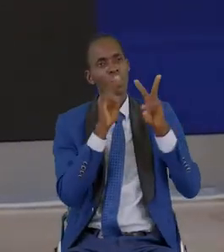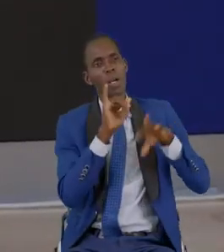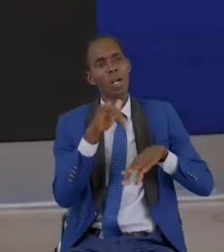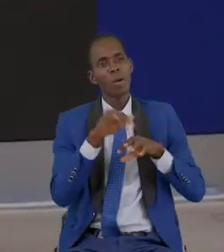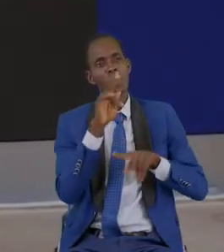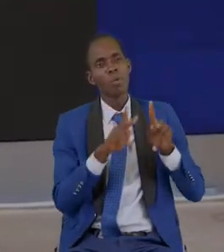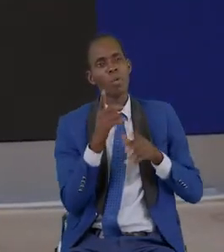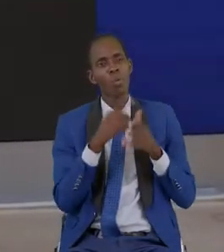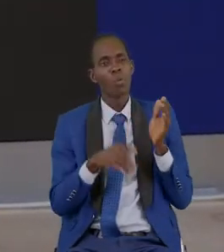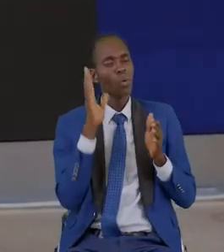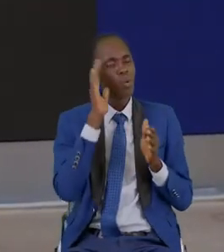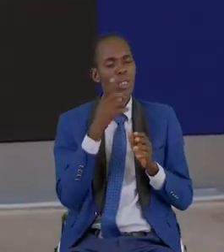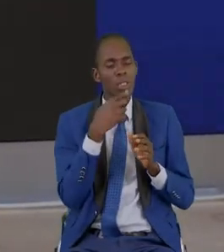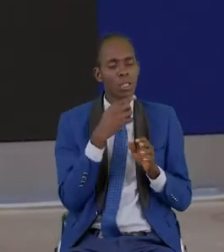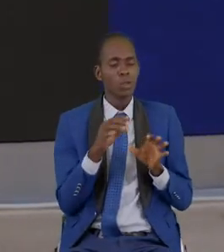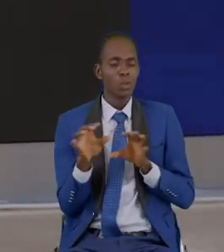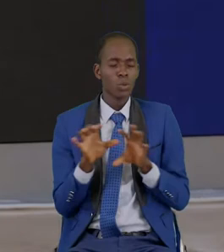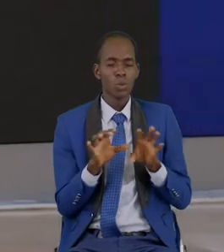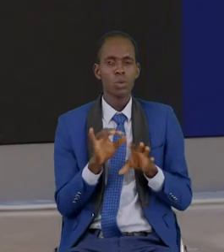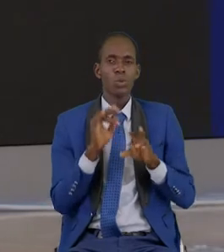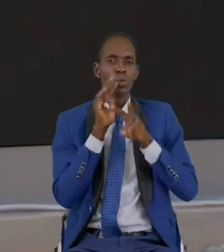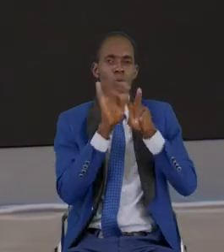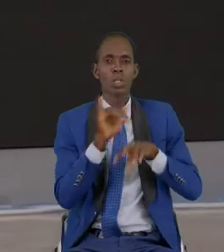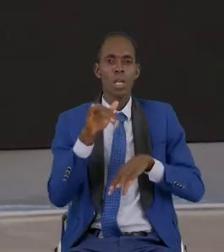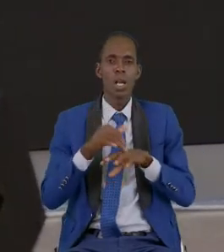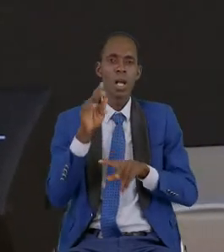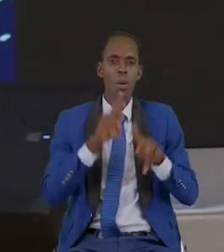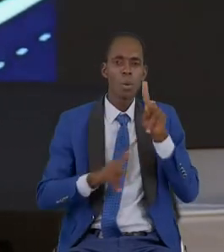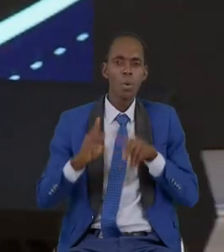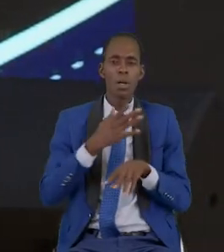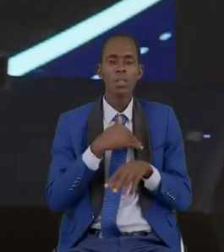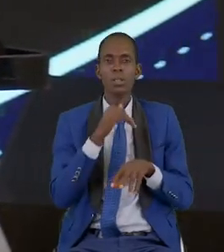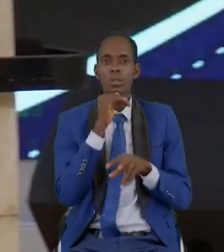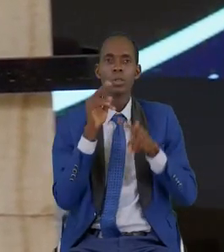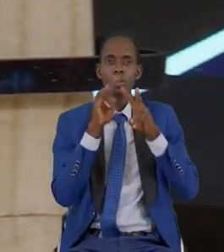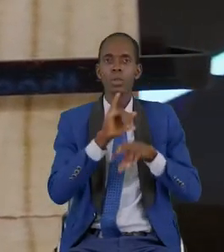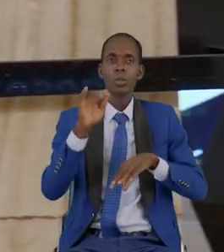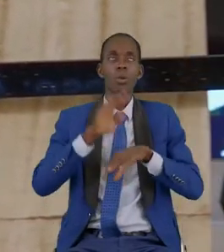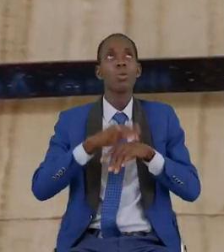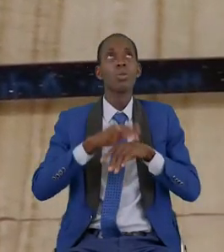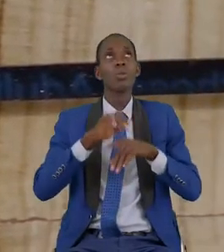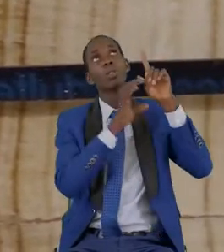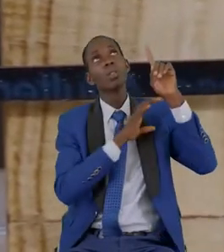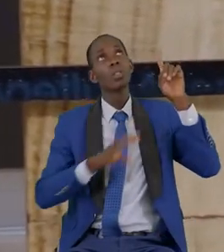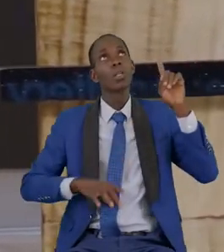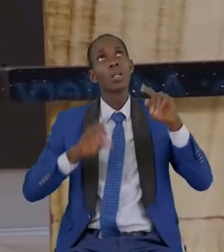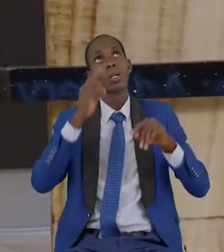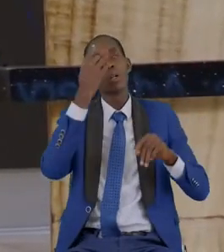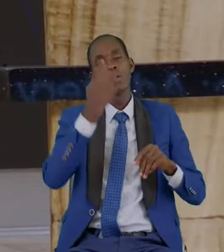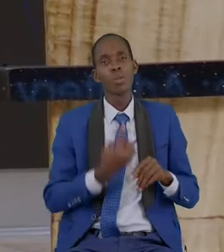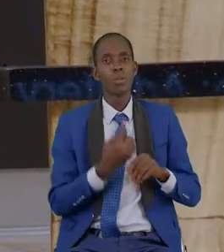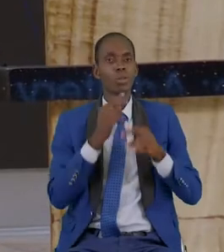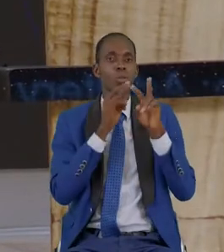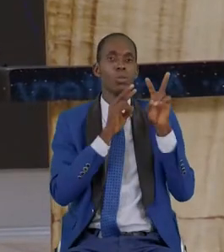will happen, looking at people and not looking unto Christ alone. Look unto me, all ye